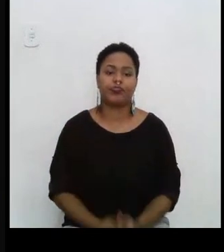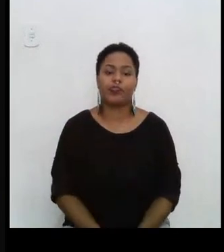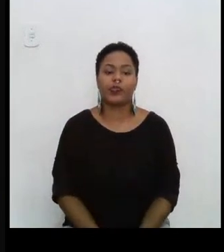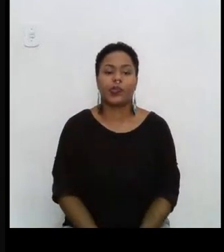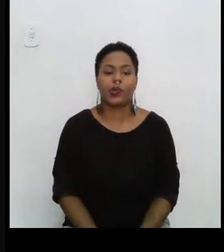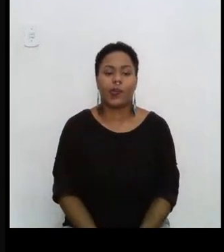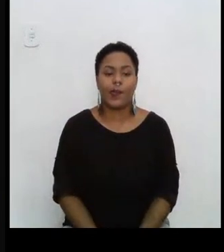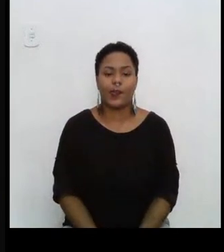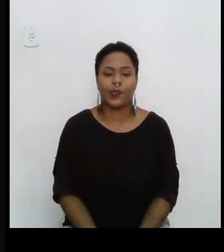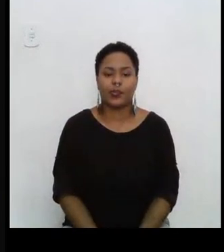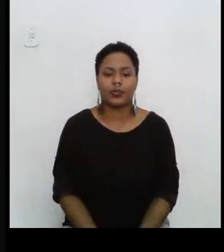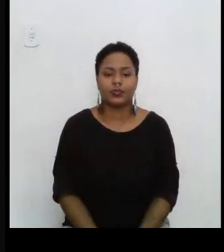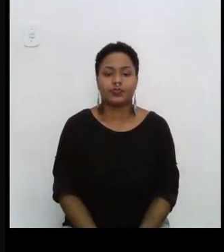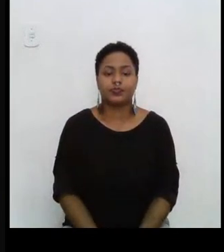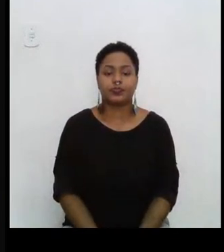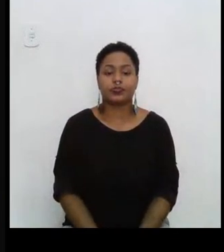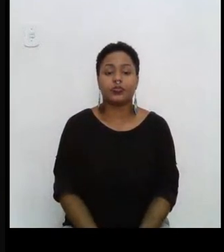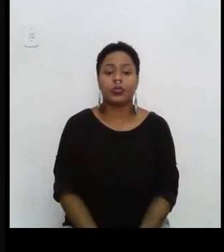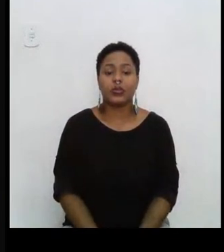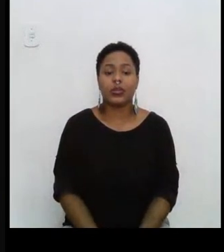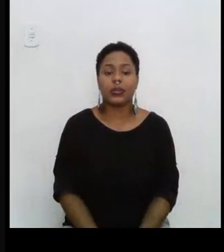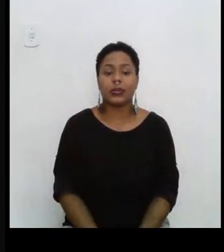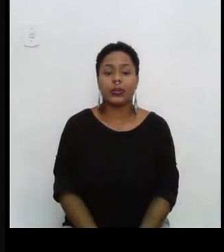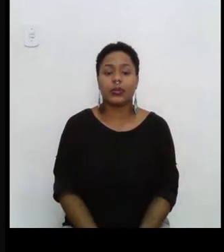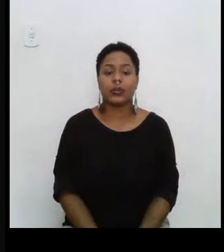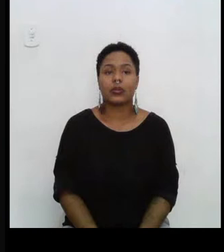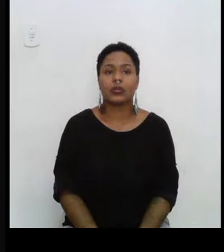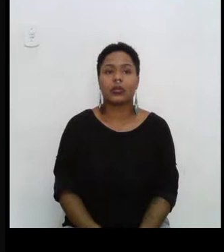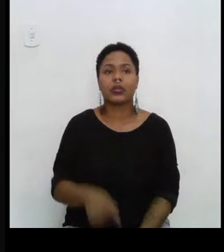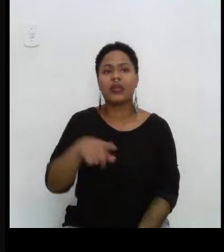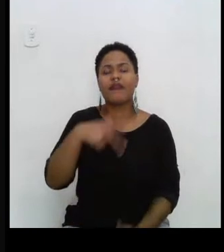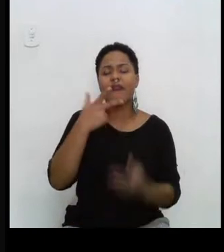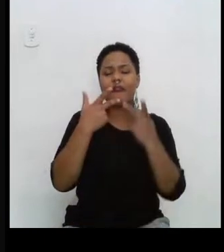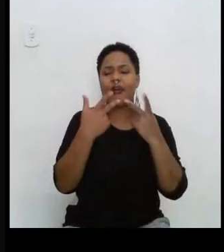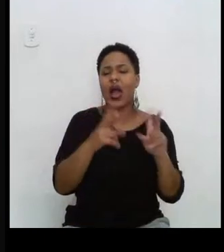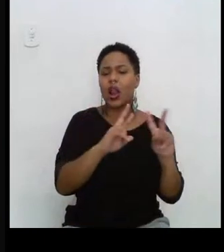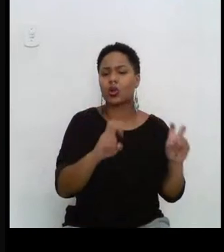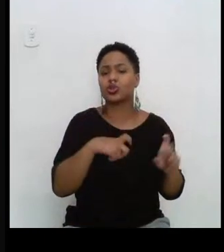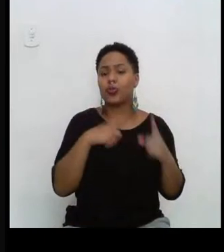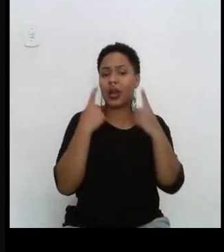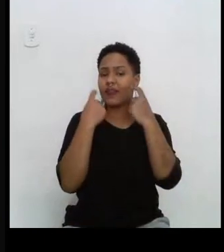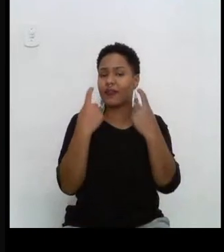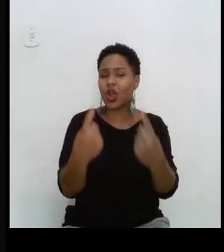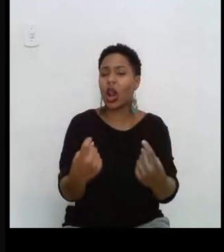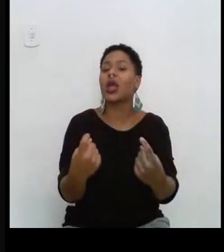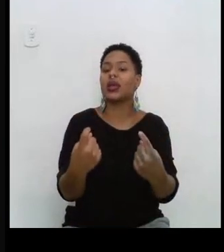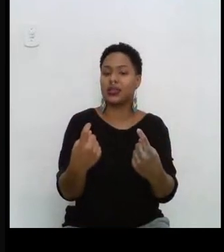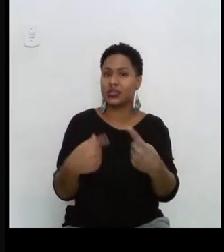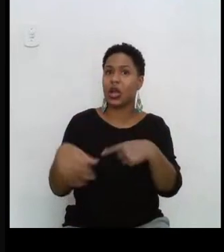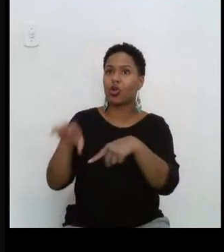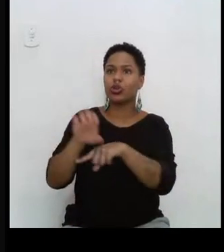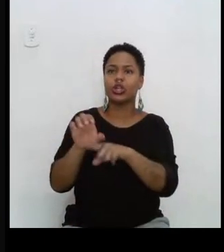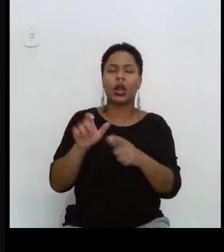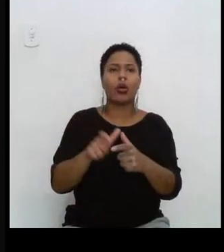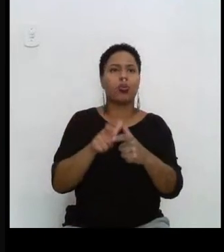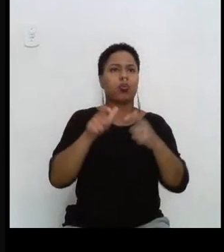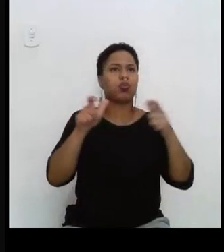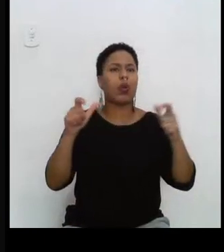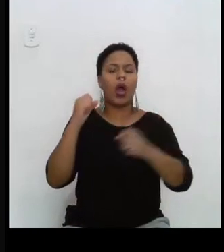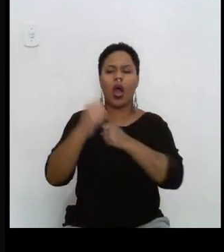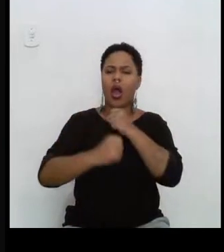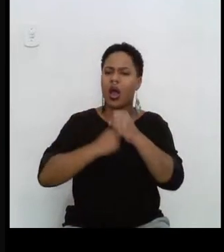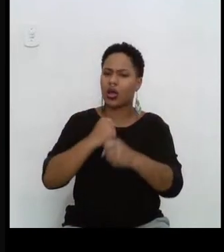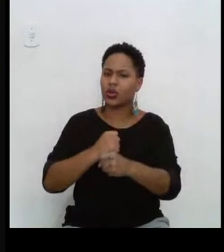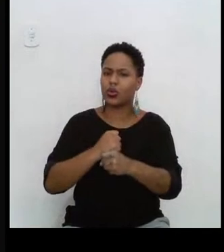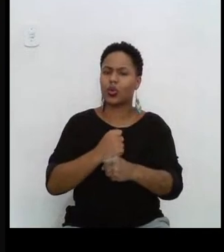estiver gostando game Happy growing força brought your heart is the work is